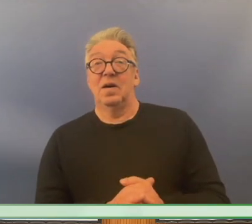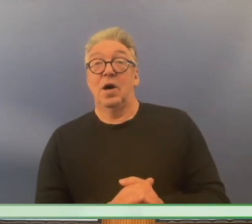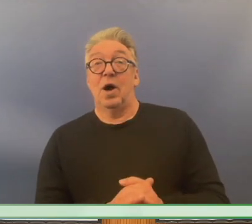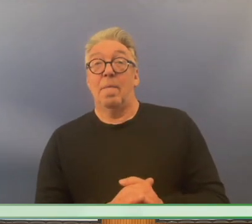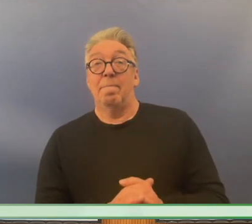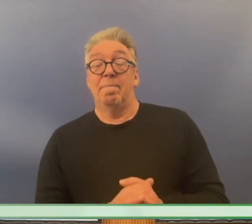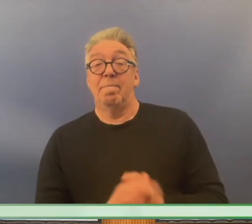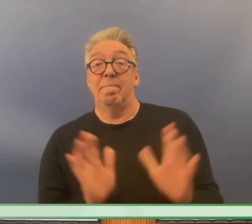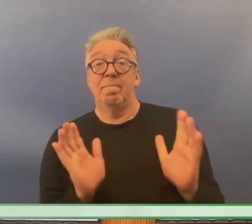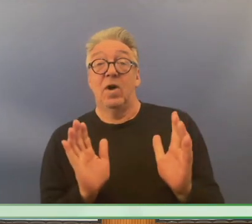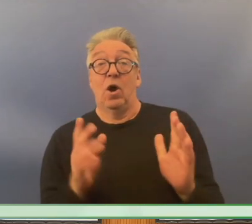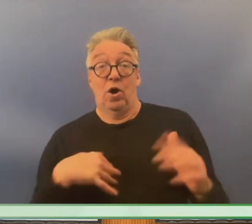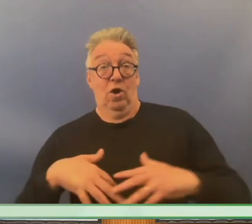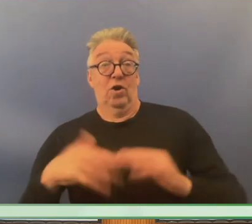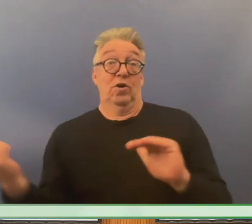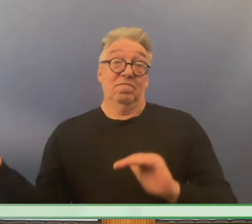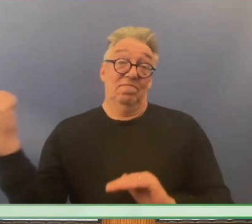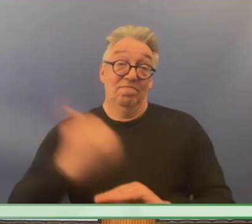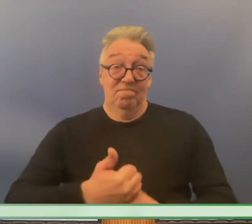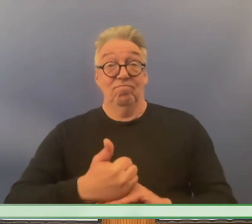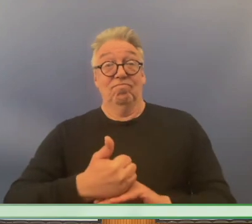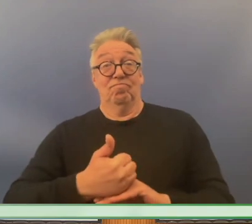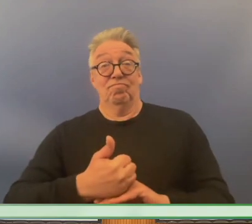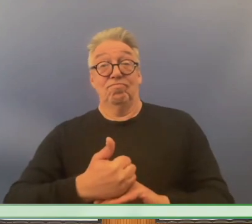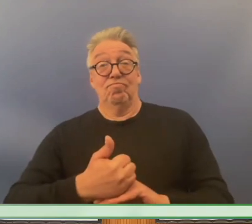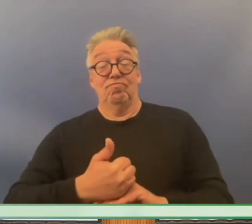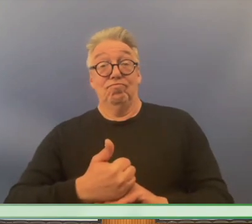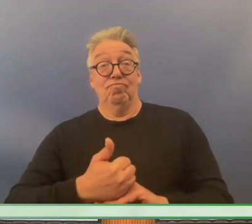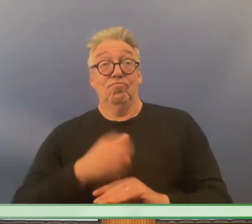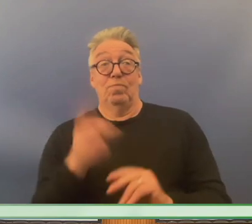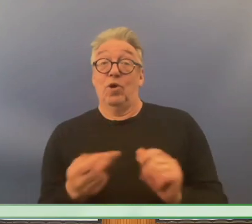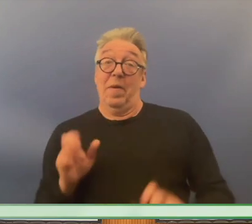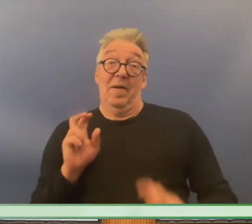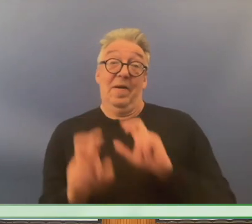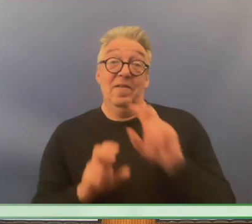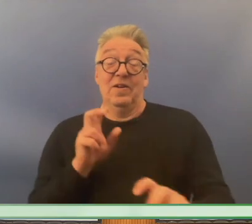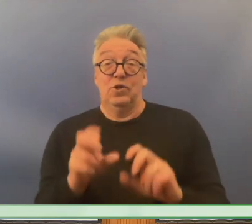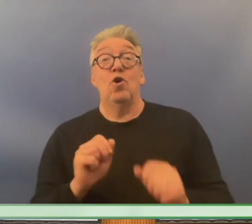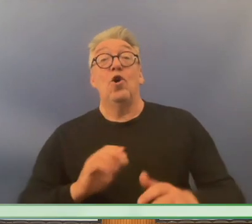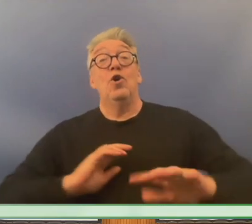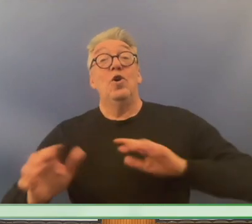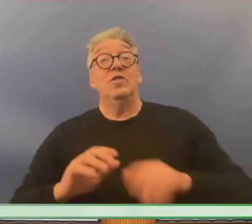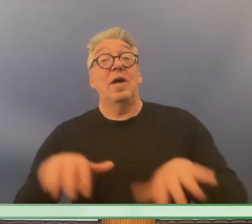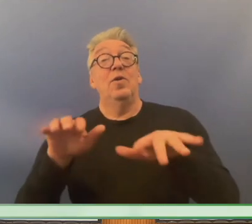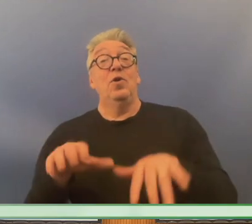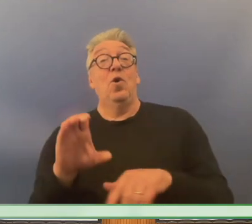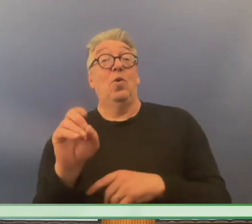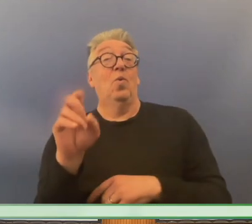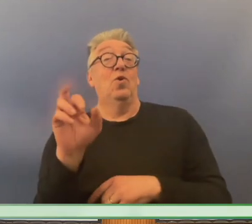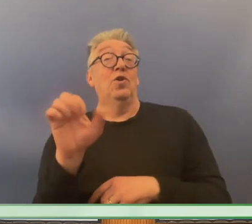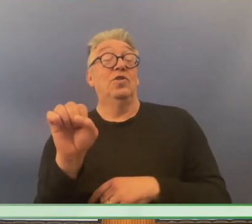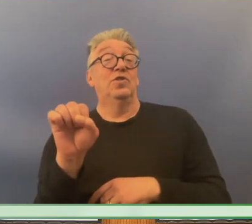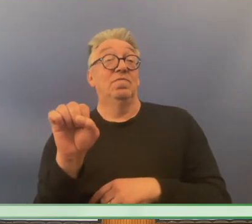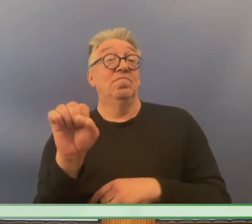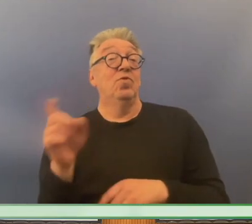I'm founder and investor at SignCoders, and we are based in Budapest, Hungary. So